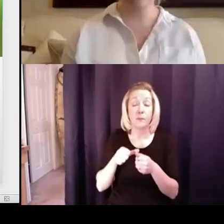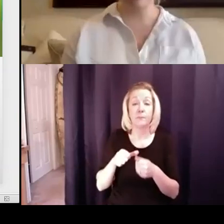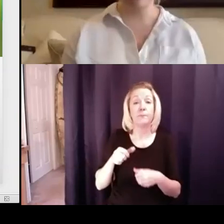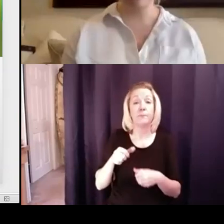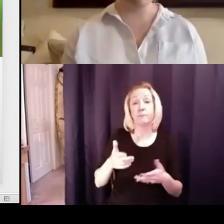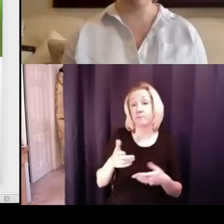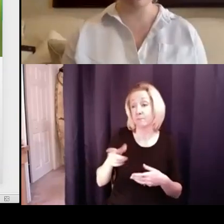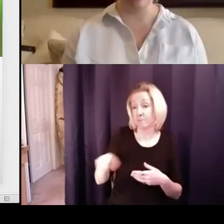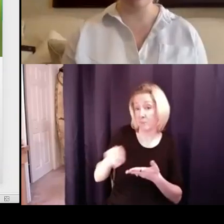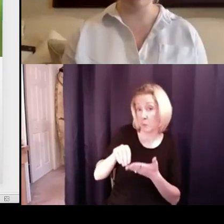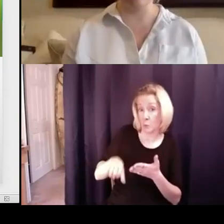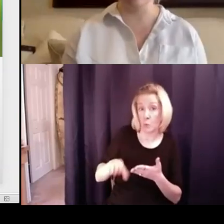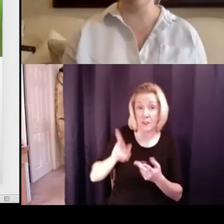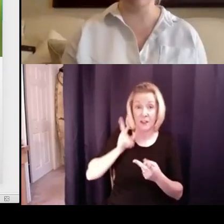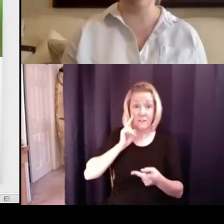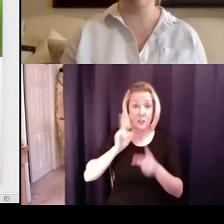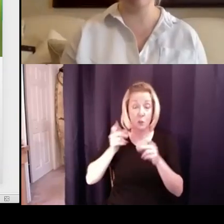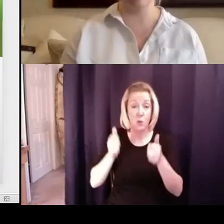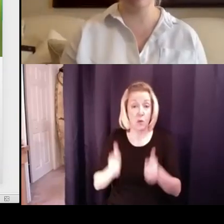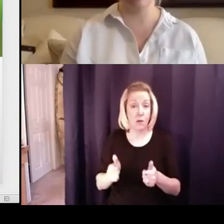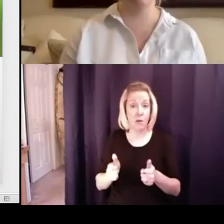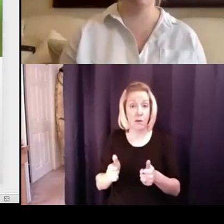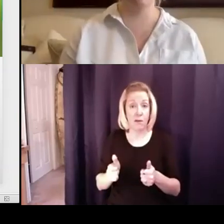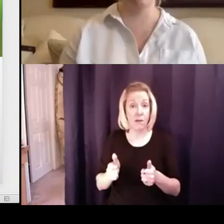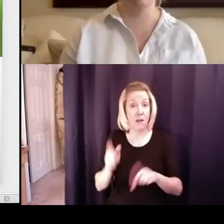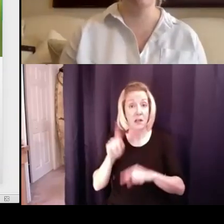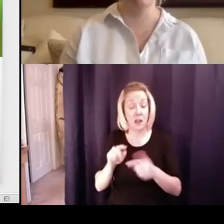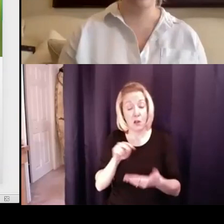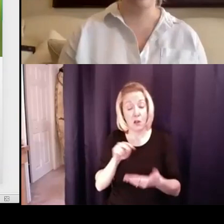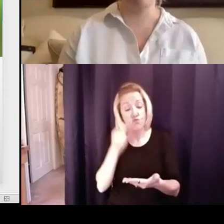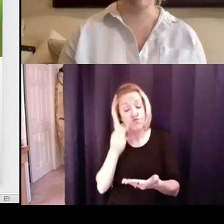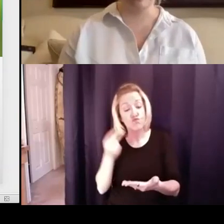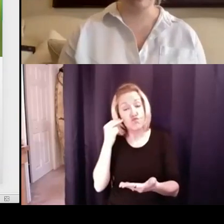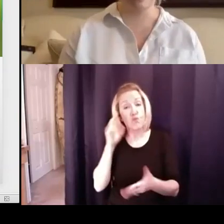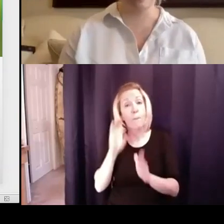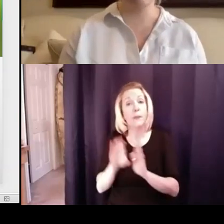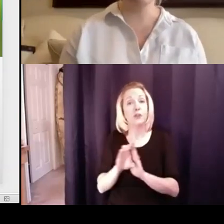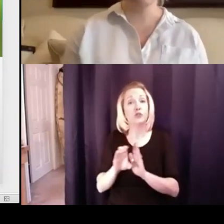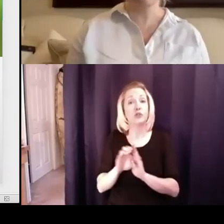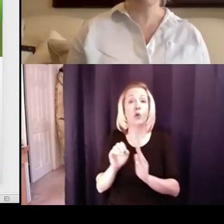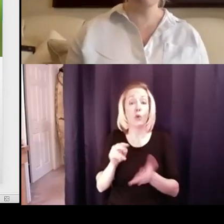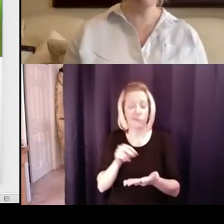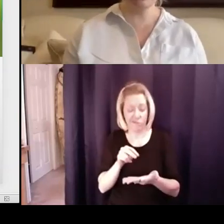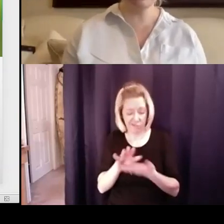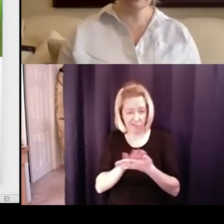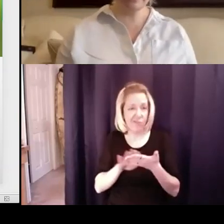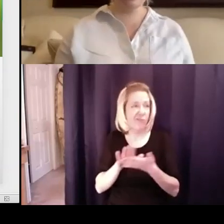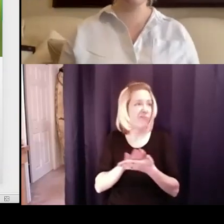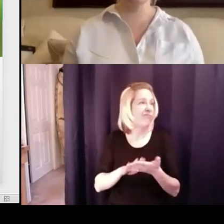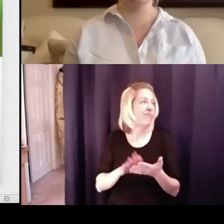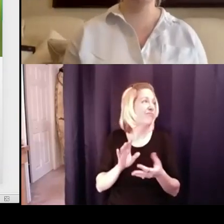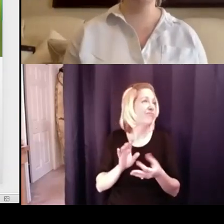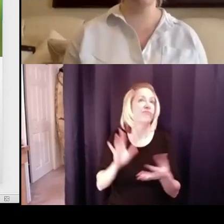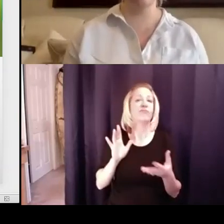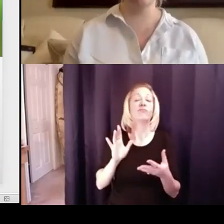impairment, that might be something that's not necessarily accessible to them or meaningful to them. So a nice thing that you guys